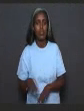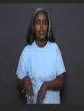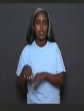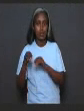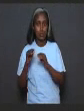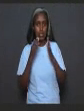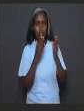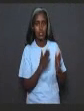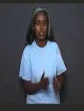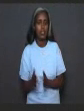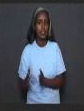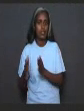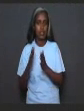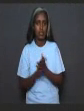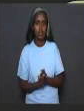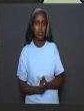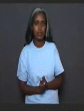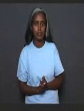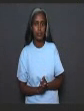Students, let's get ready.